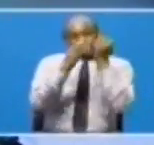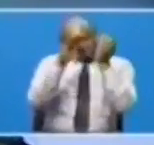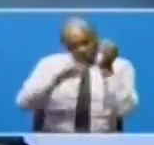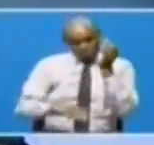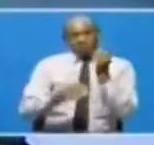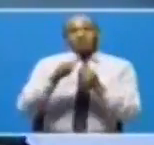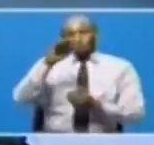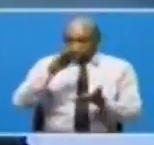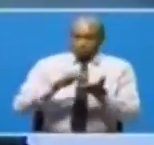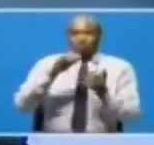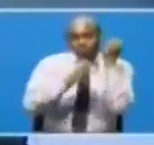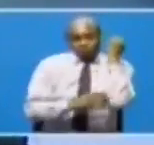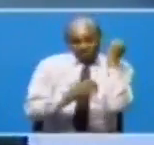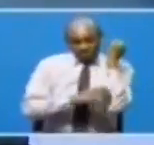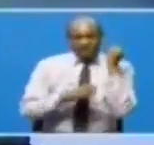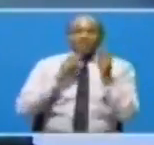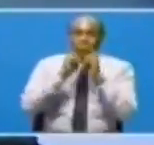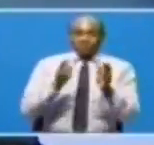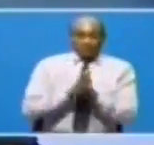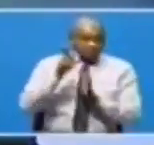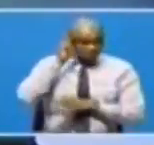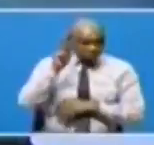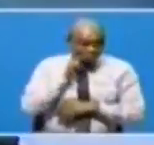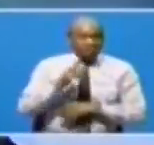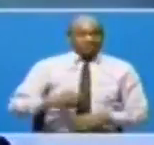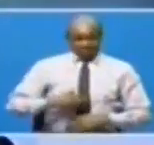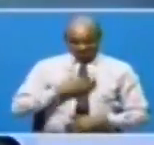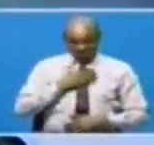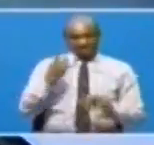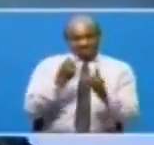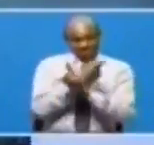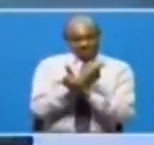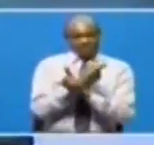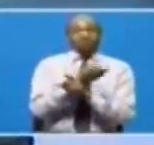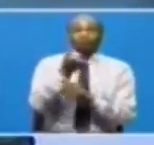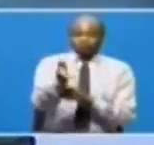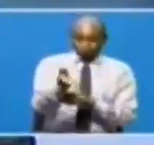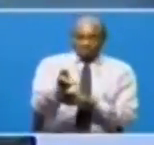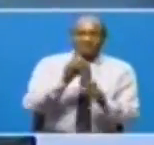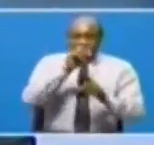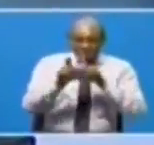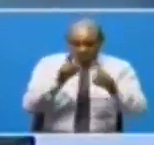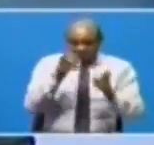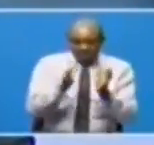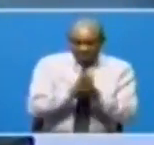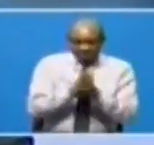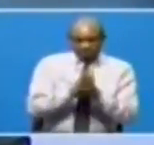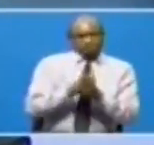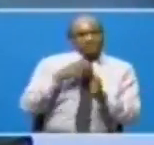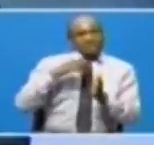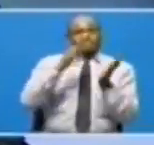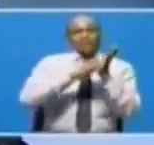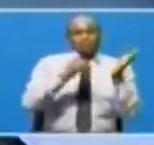country. Philip Keitani visited the Kenya Agricultural Livestock and Research Organization controlled growing test at Kibiko 1 in